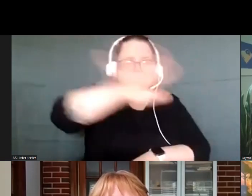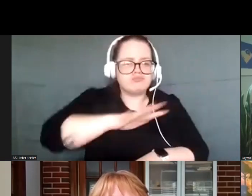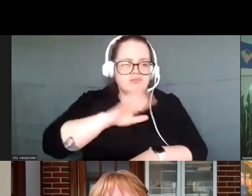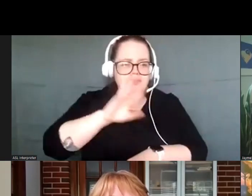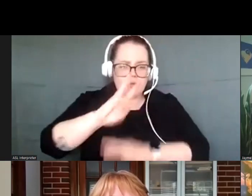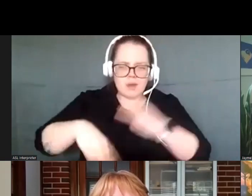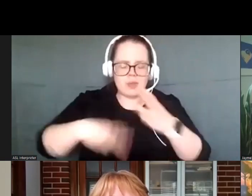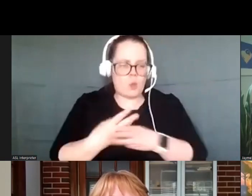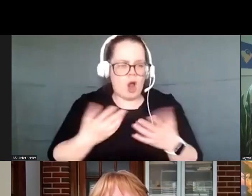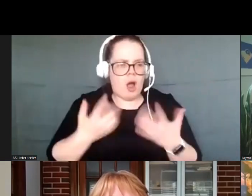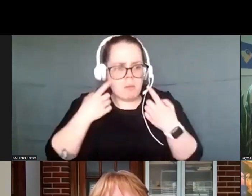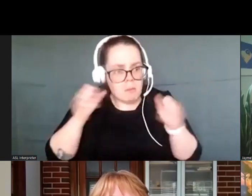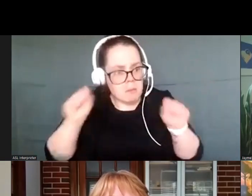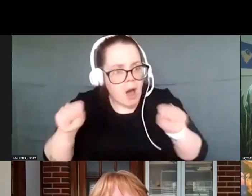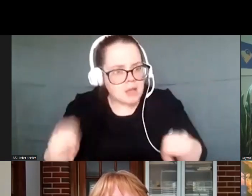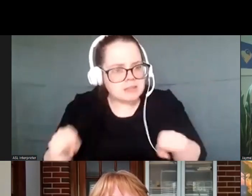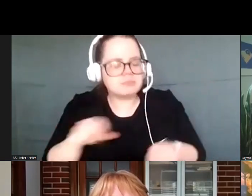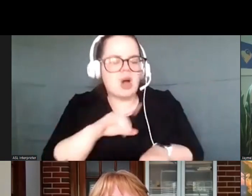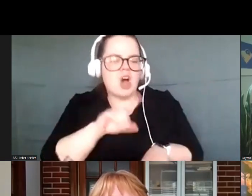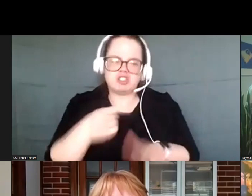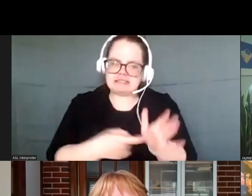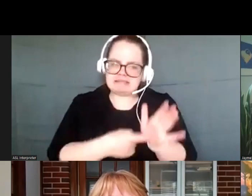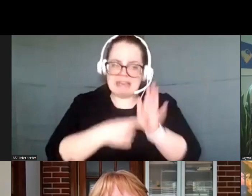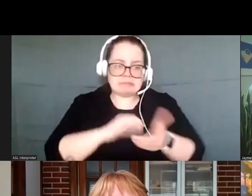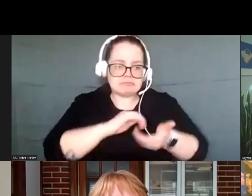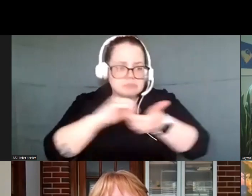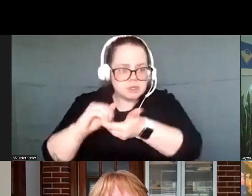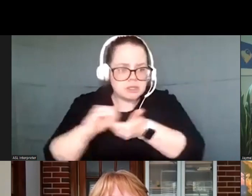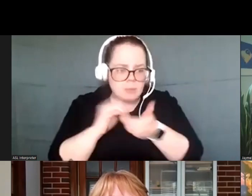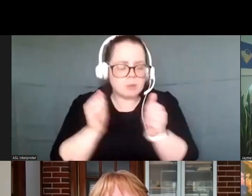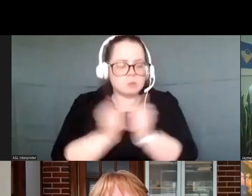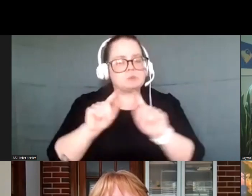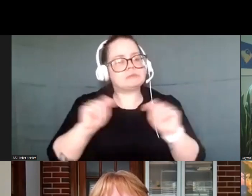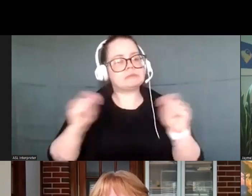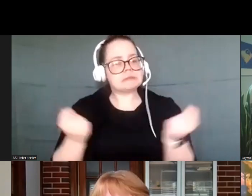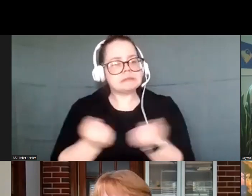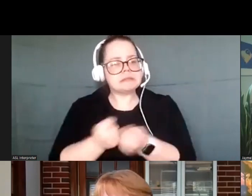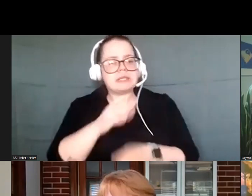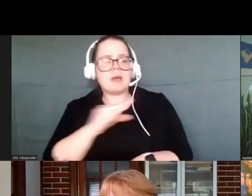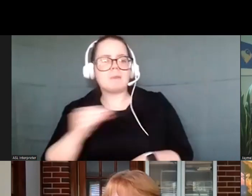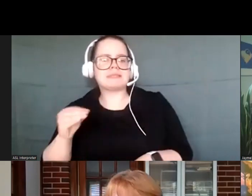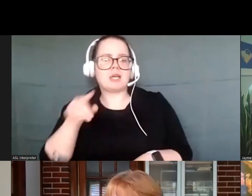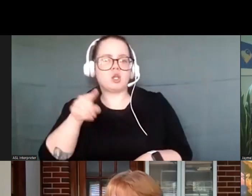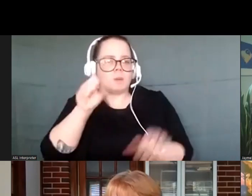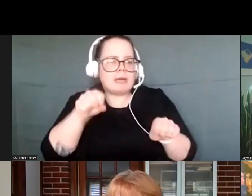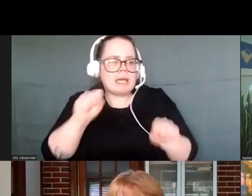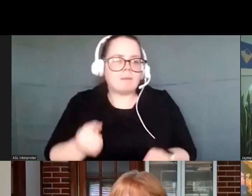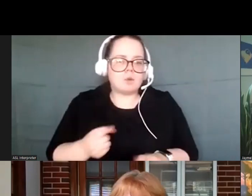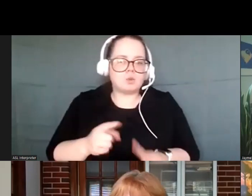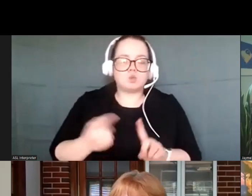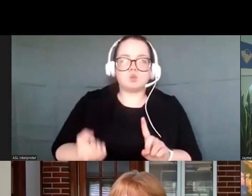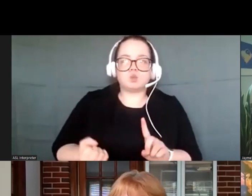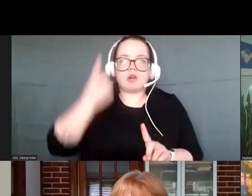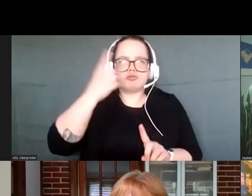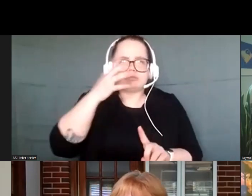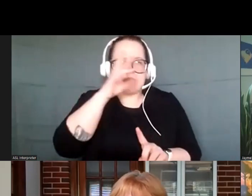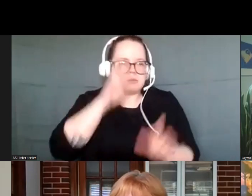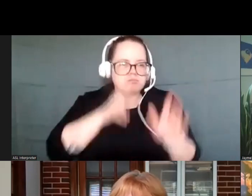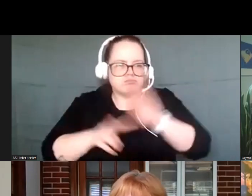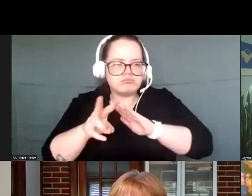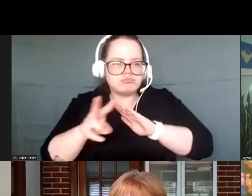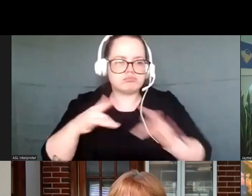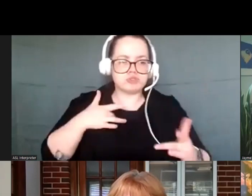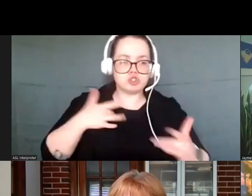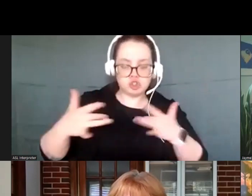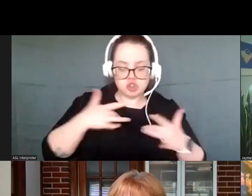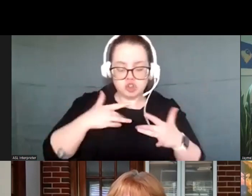teams, and it takes you understanding the concerns and the challenges that